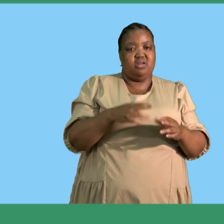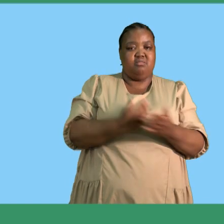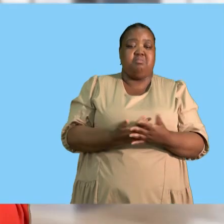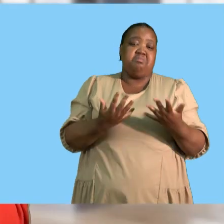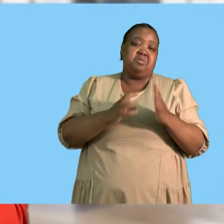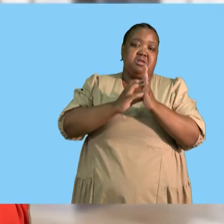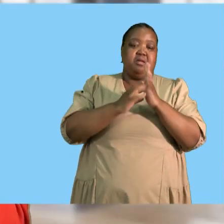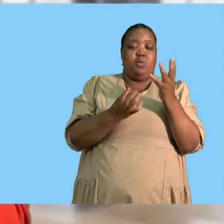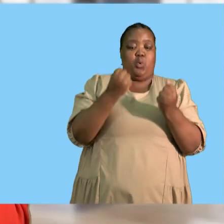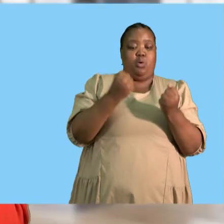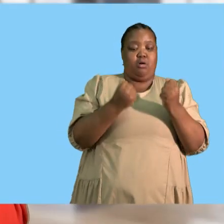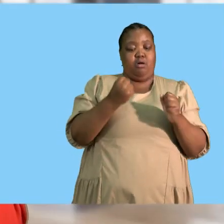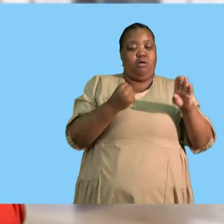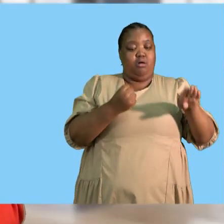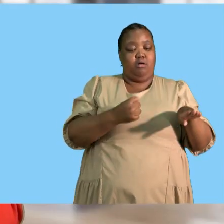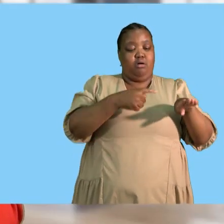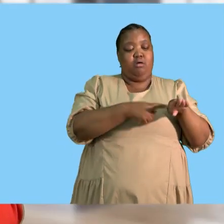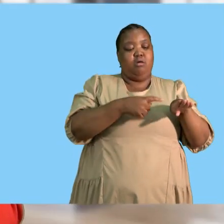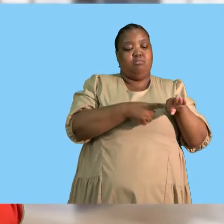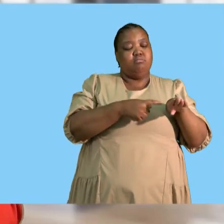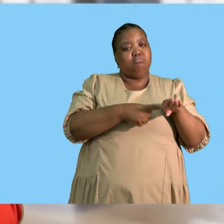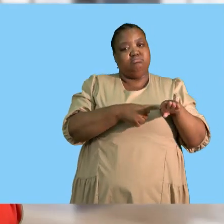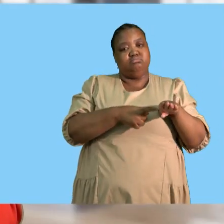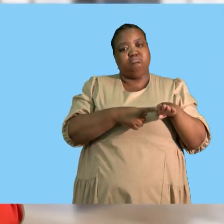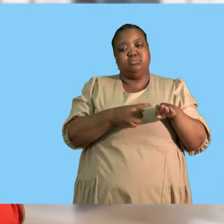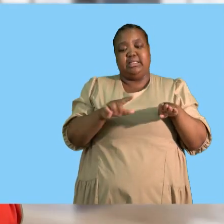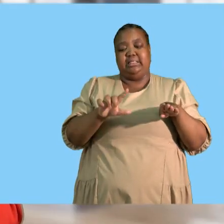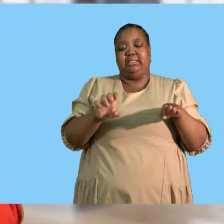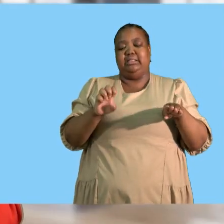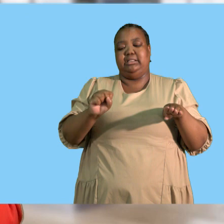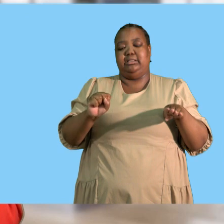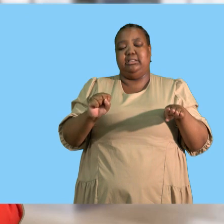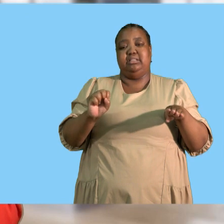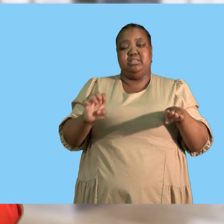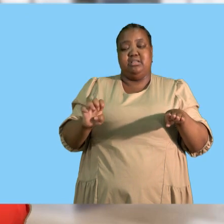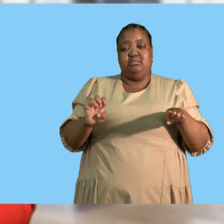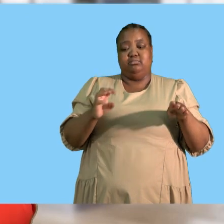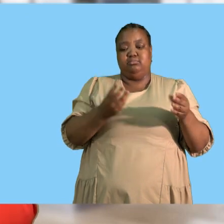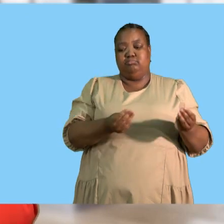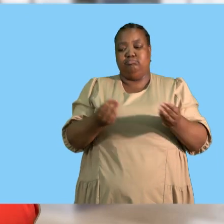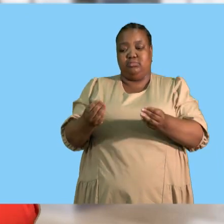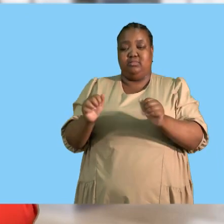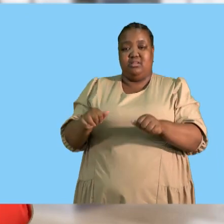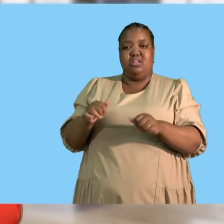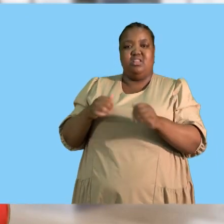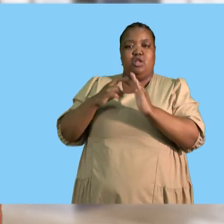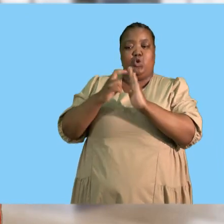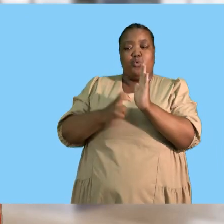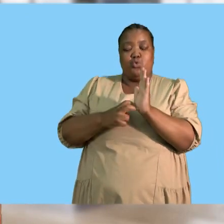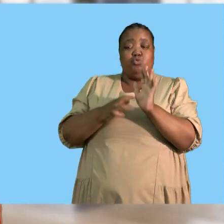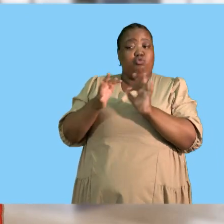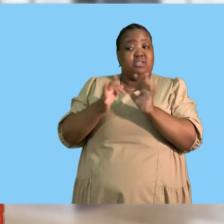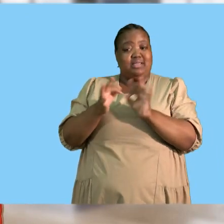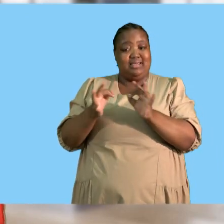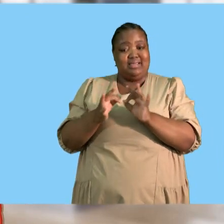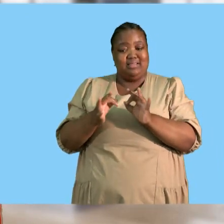example, and then I will give you the terms and conditions of owning my asset for that period of time. Then